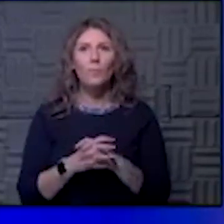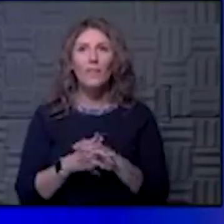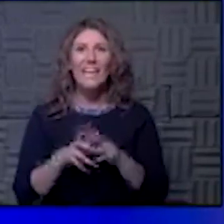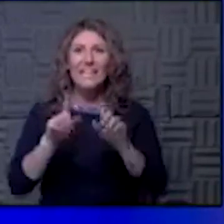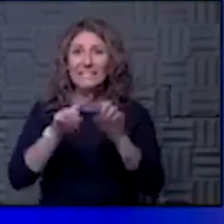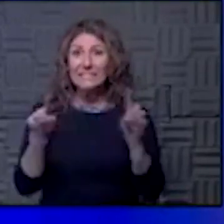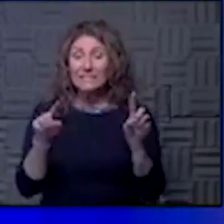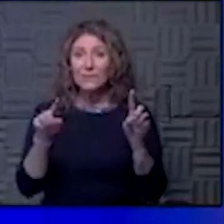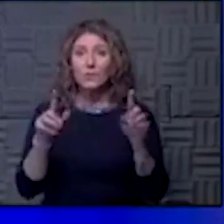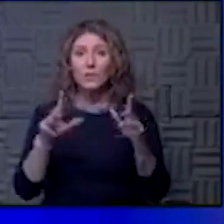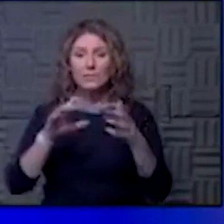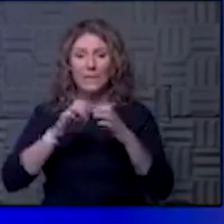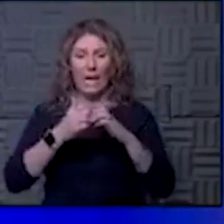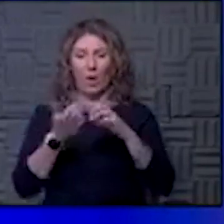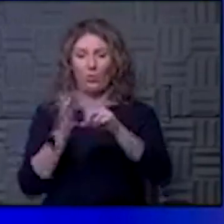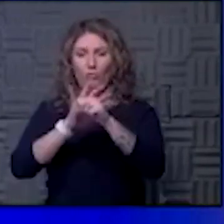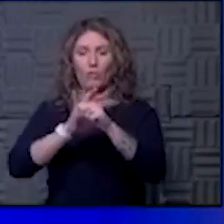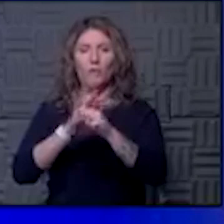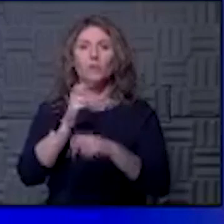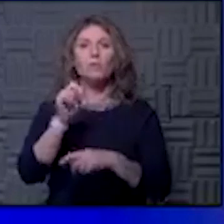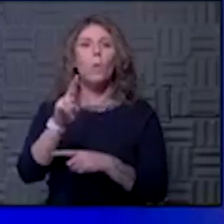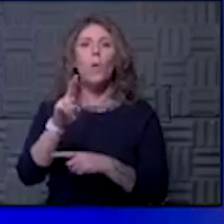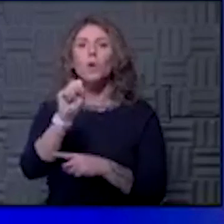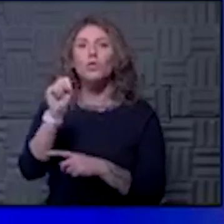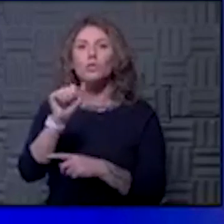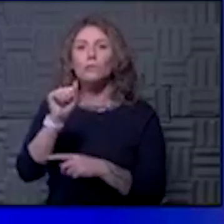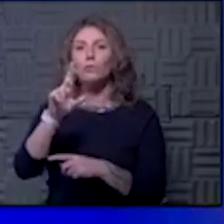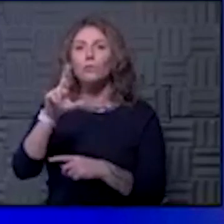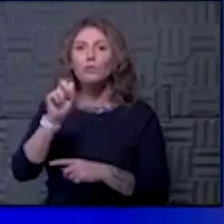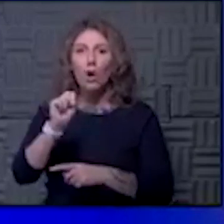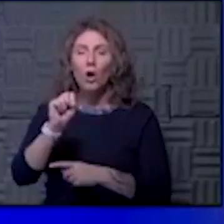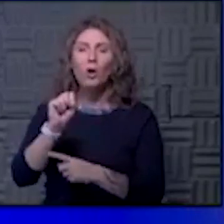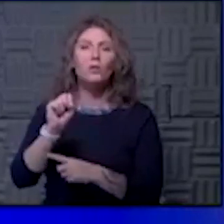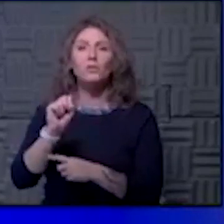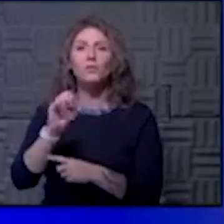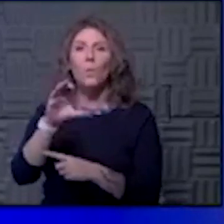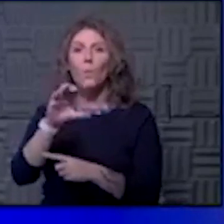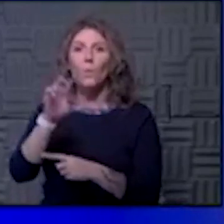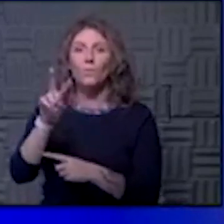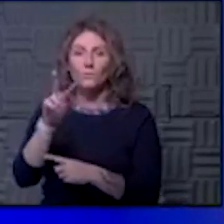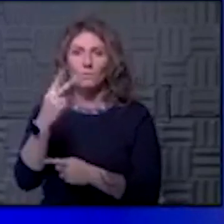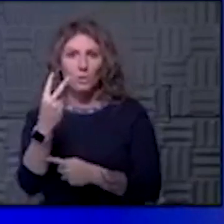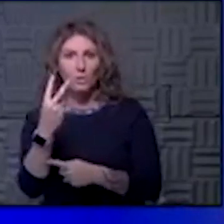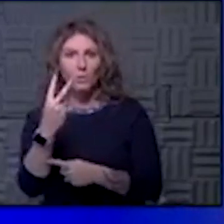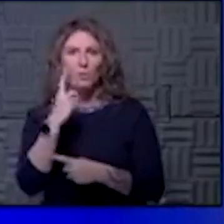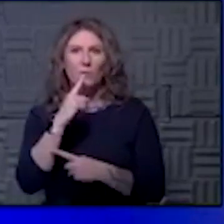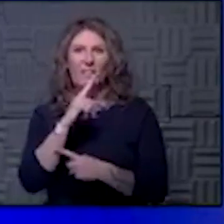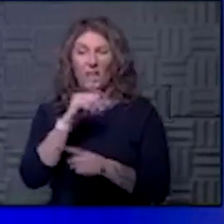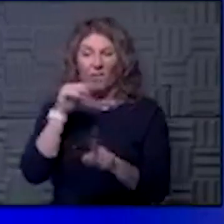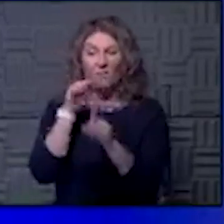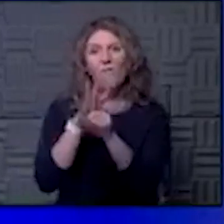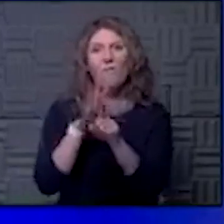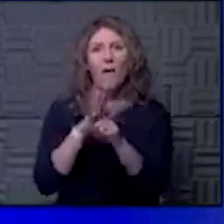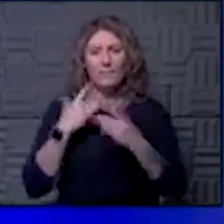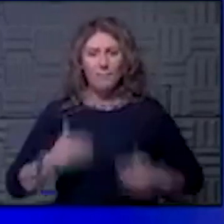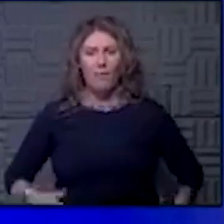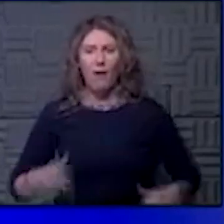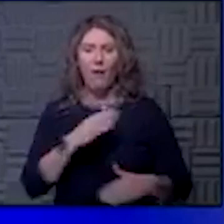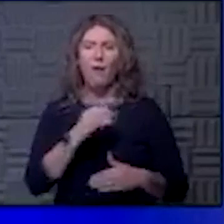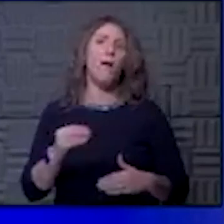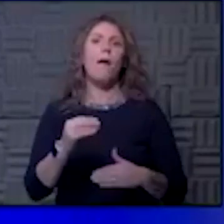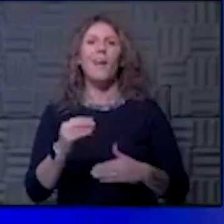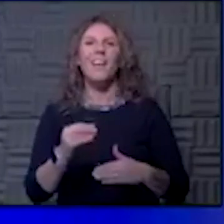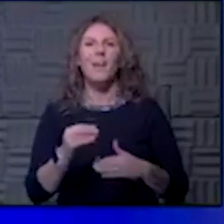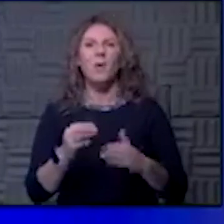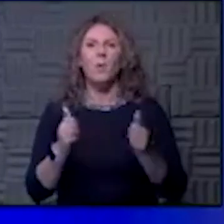difference in the way coronavirus or SARS-CoV-2 affects the human body and causes disease with these mutations. There was